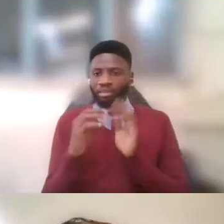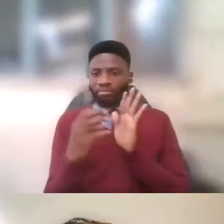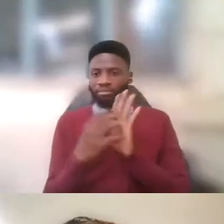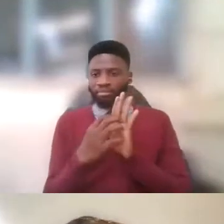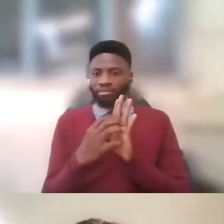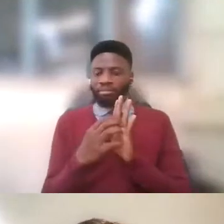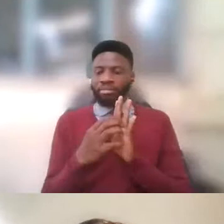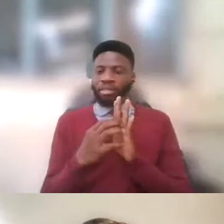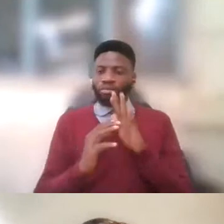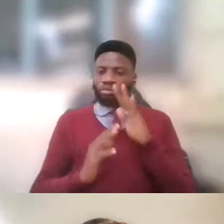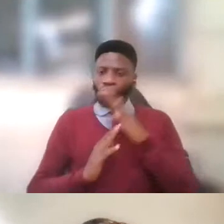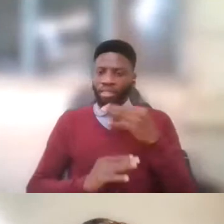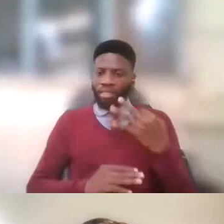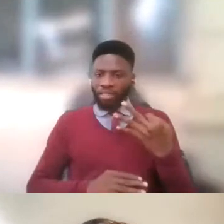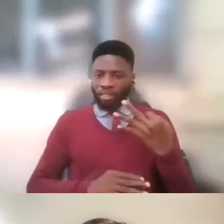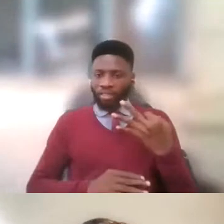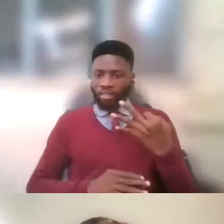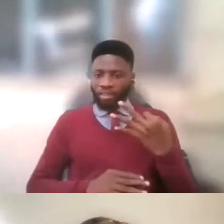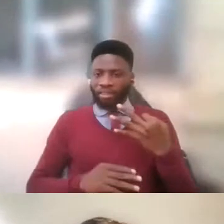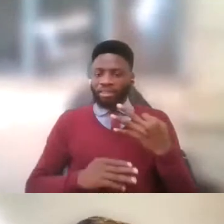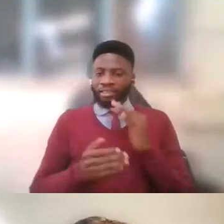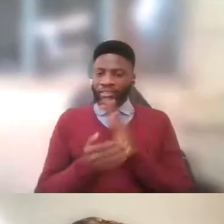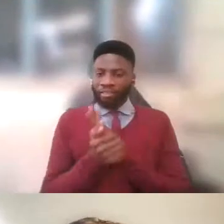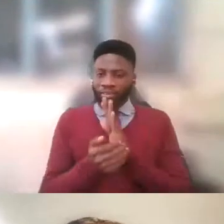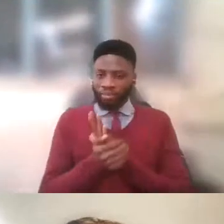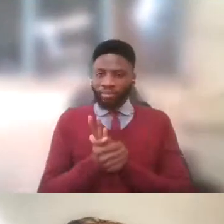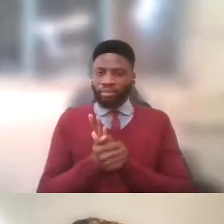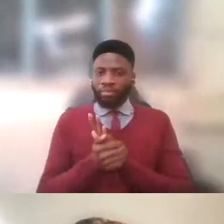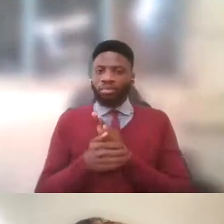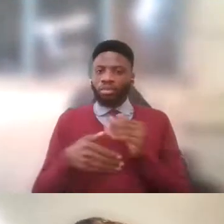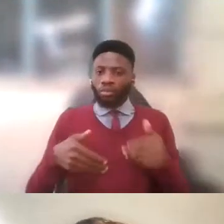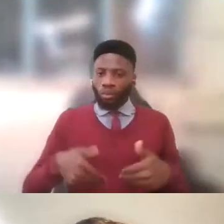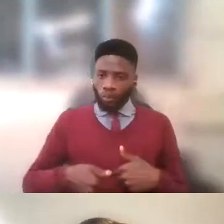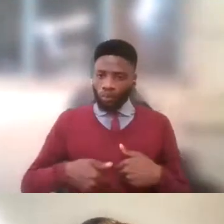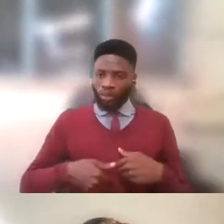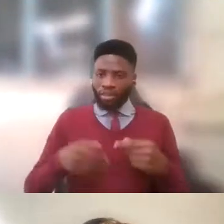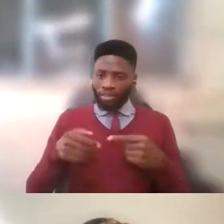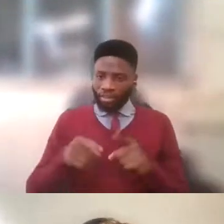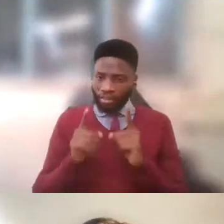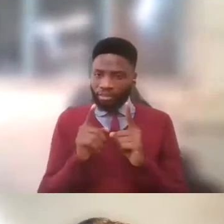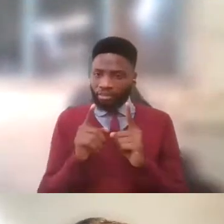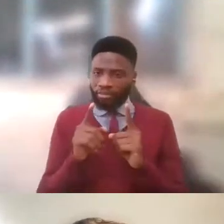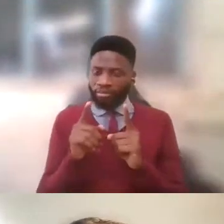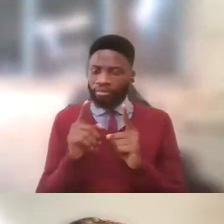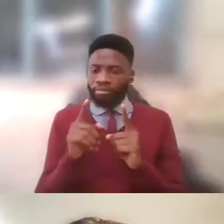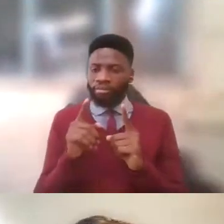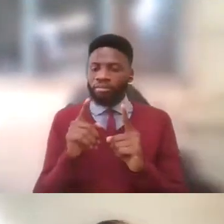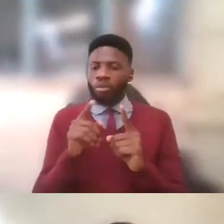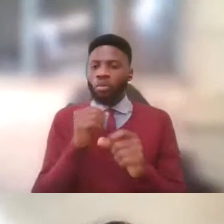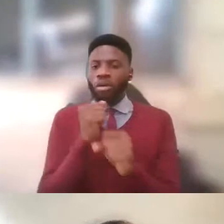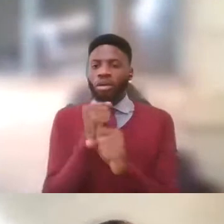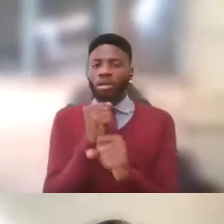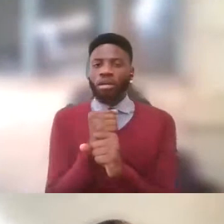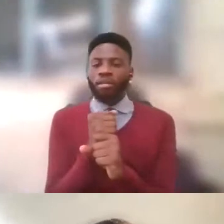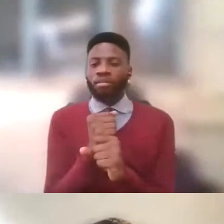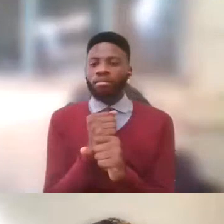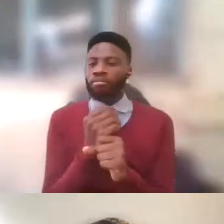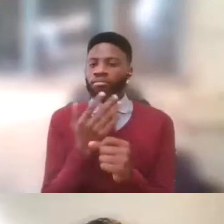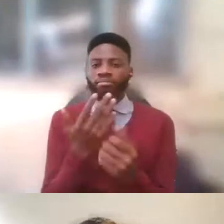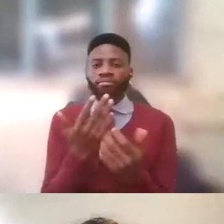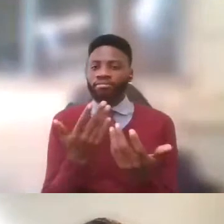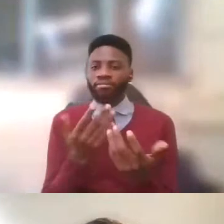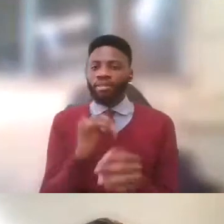about not self-selecting out. I'm a really good example of that. I came from an arts background. I moved into do my postgraduate degree in